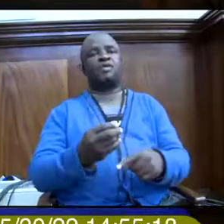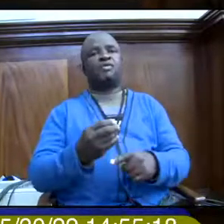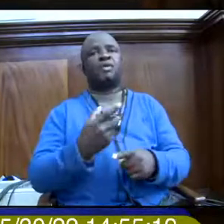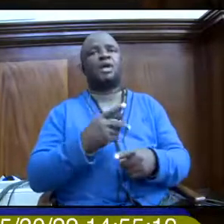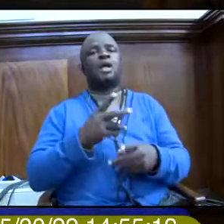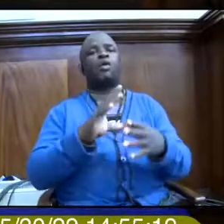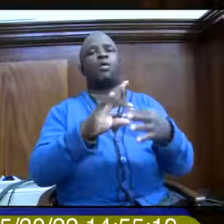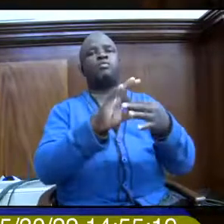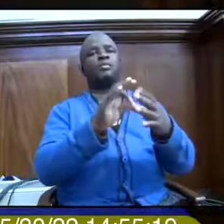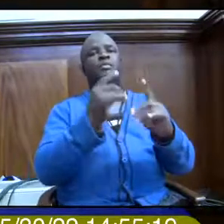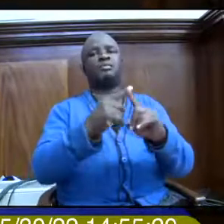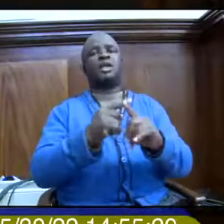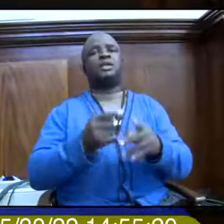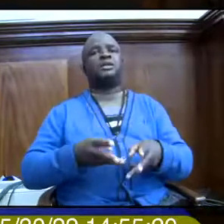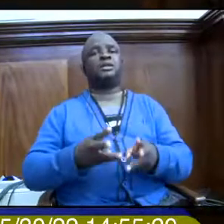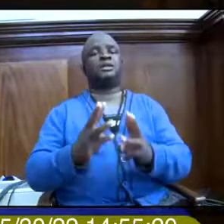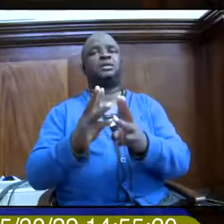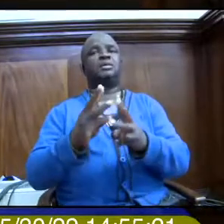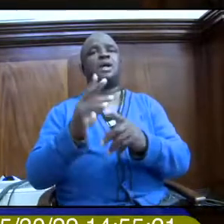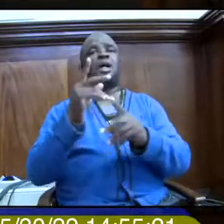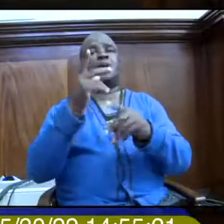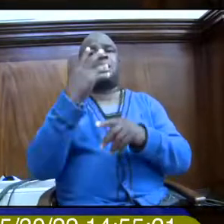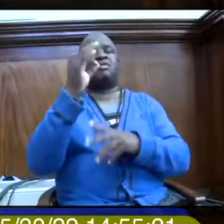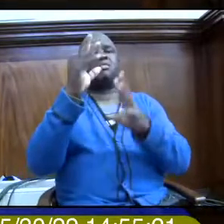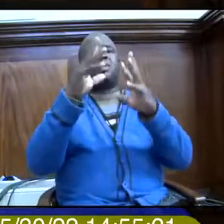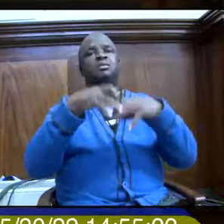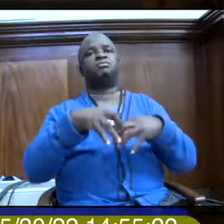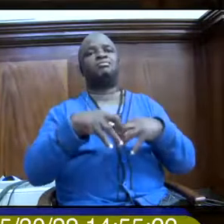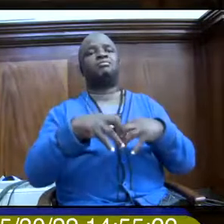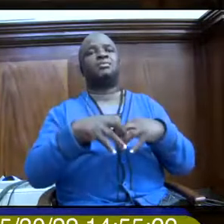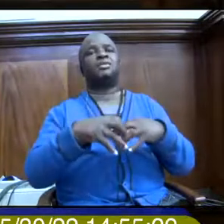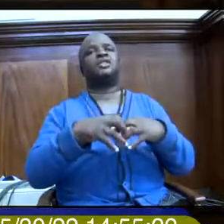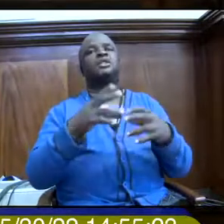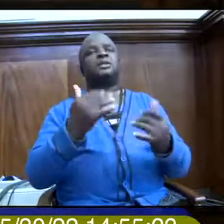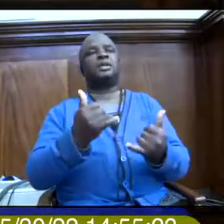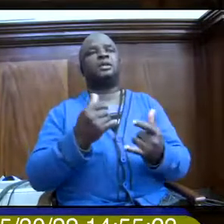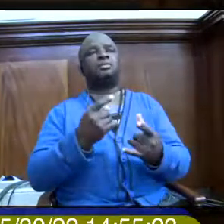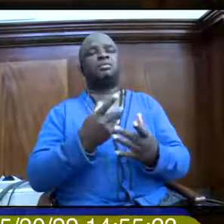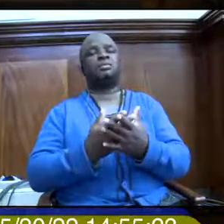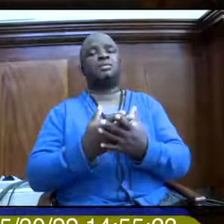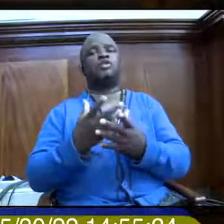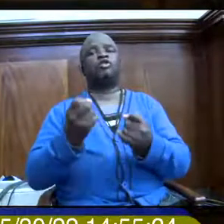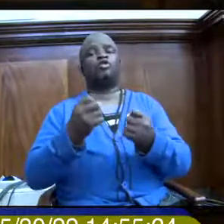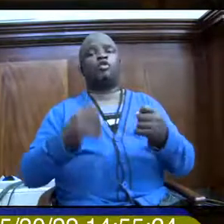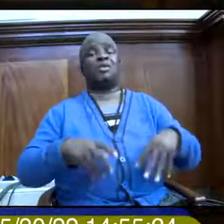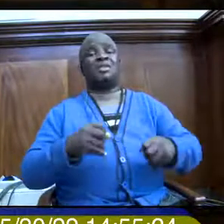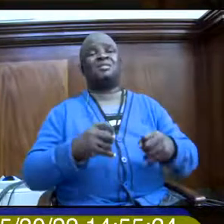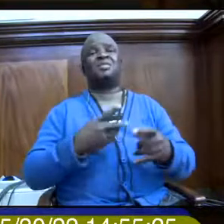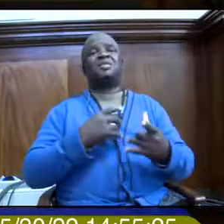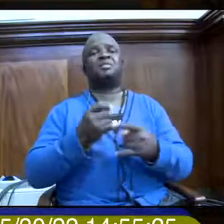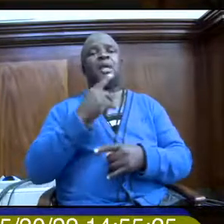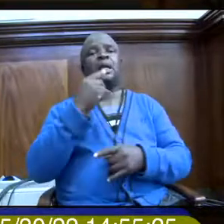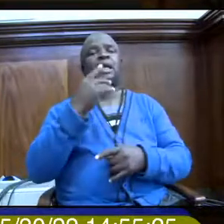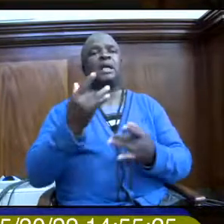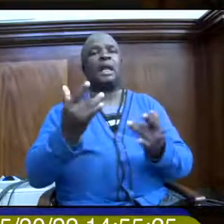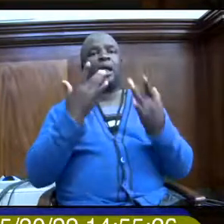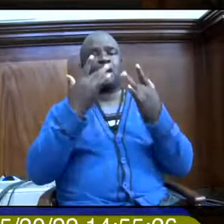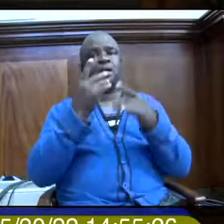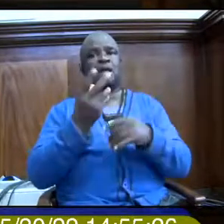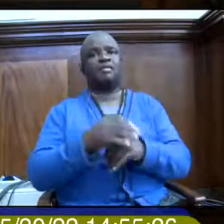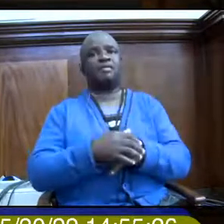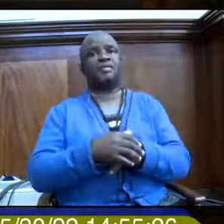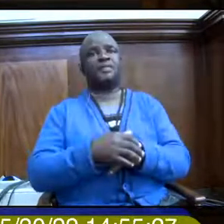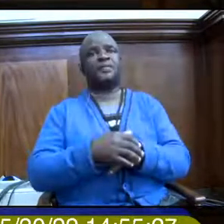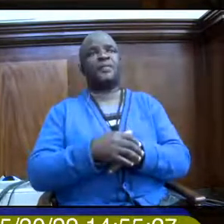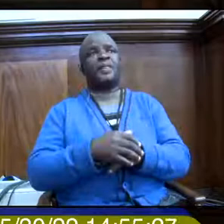government is collapsing overrun by chronism corruption and neglect this